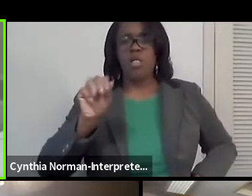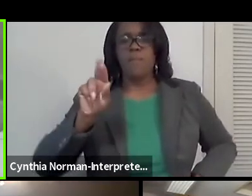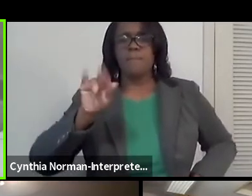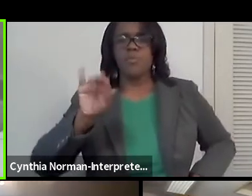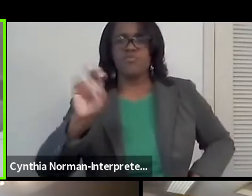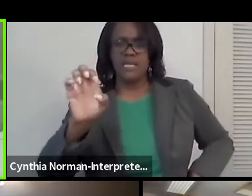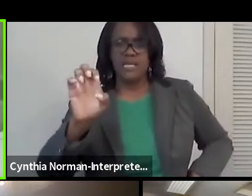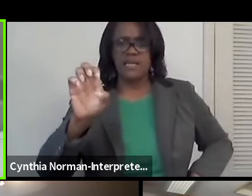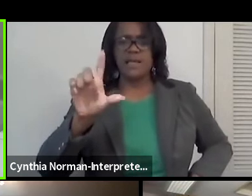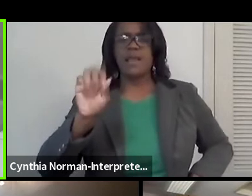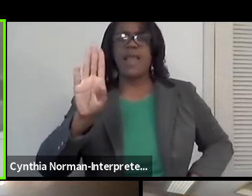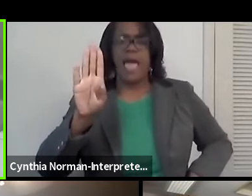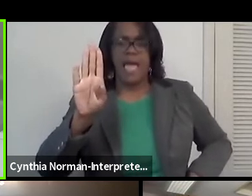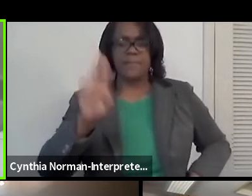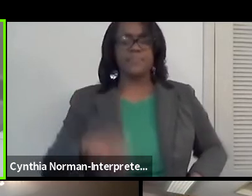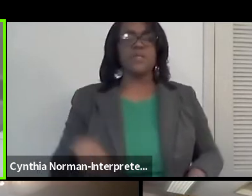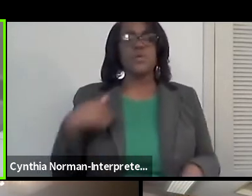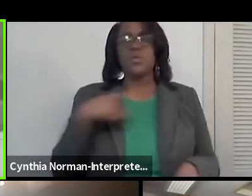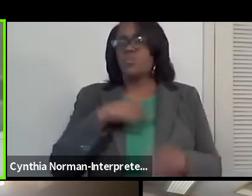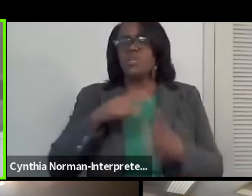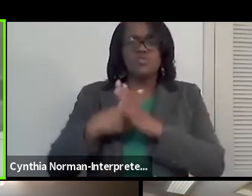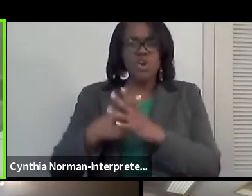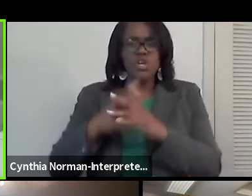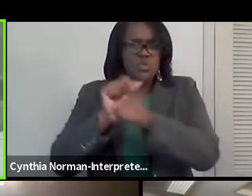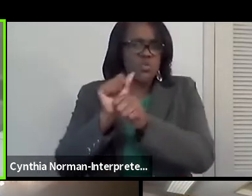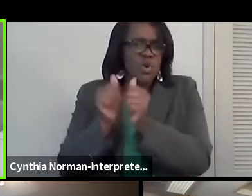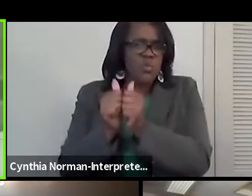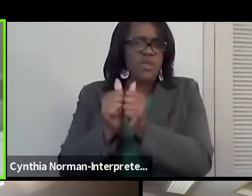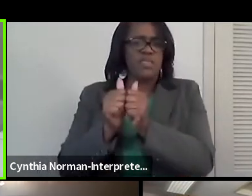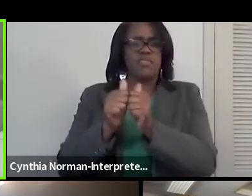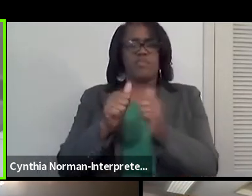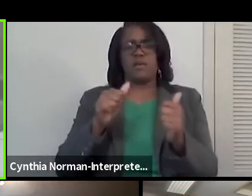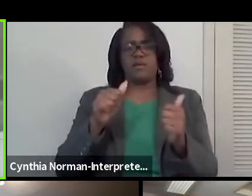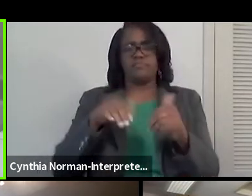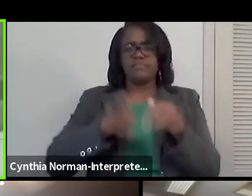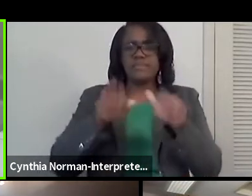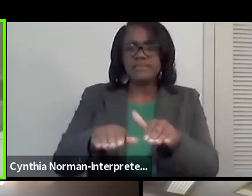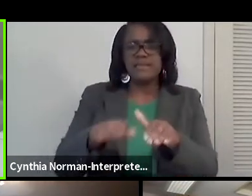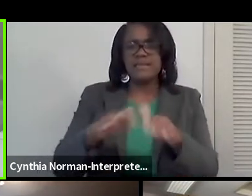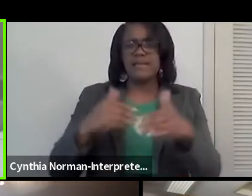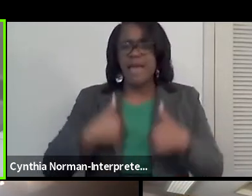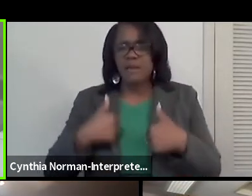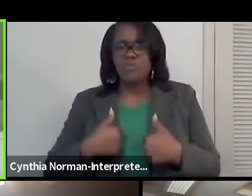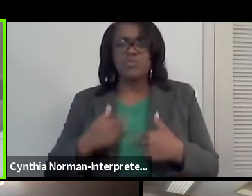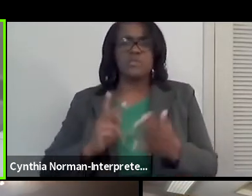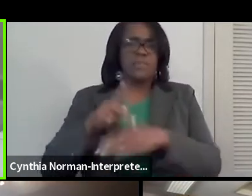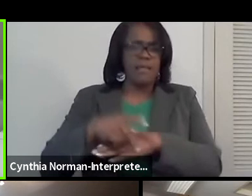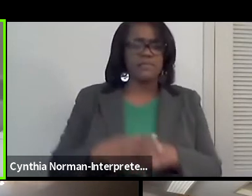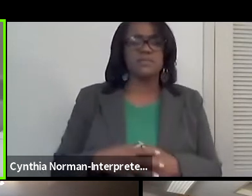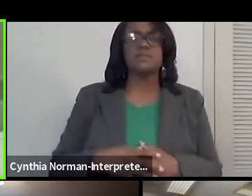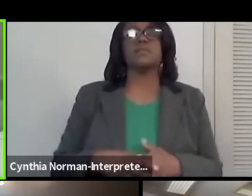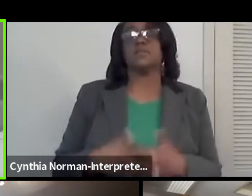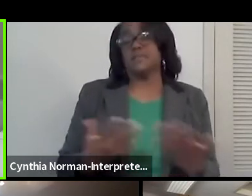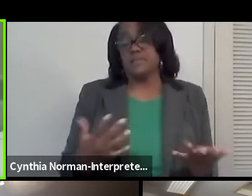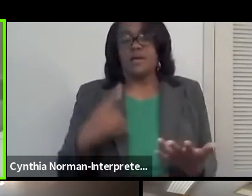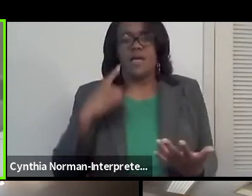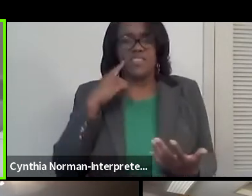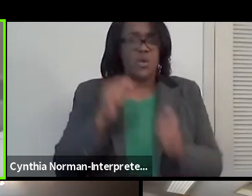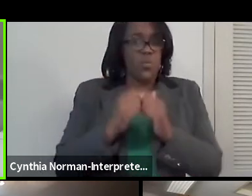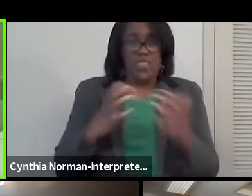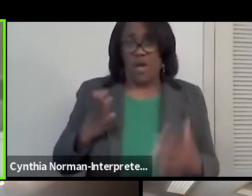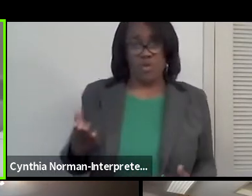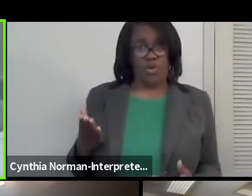we started to work with, you know, marine animals and plants. So I think without her,